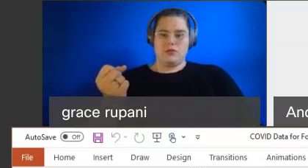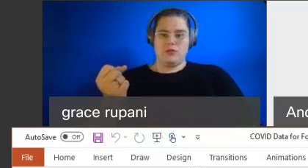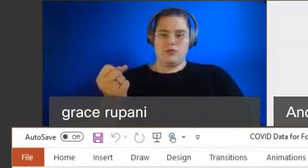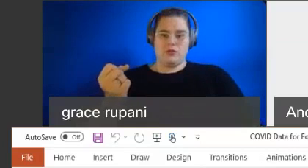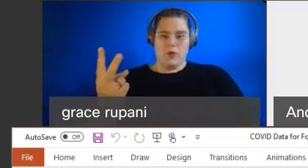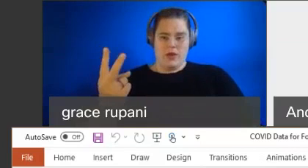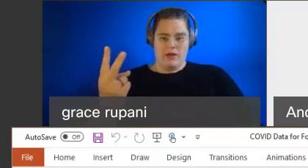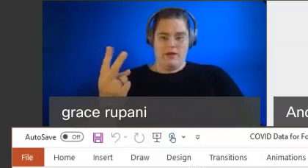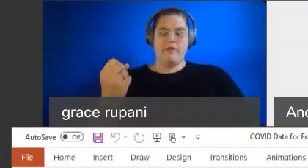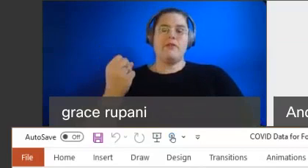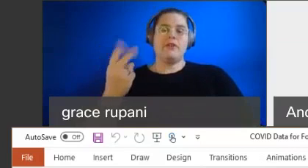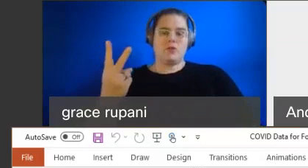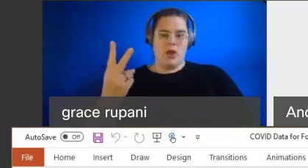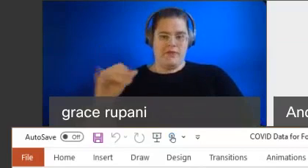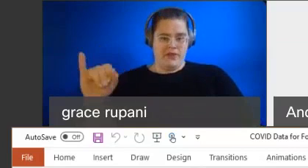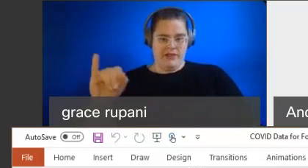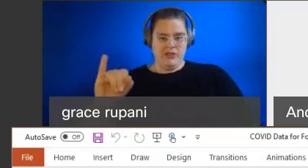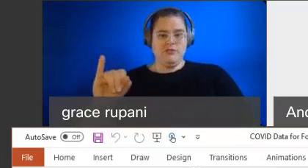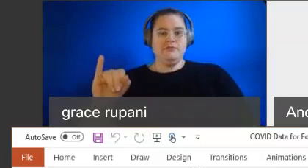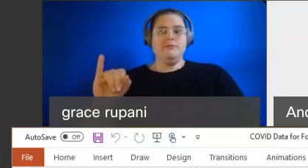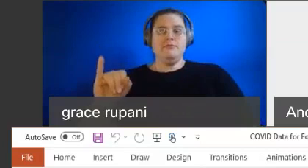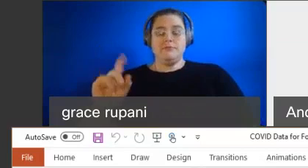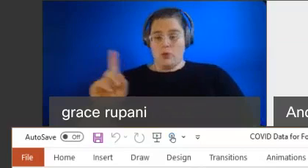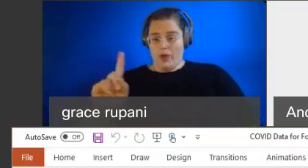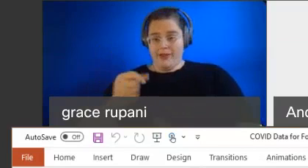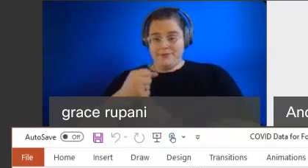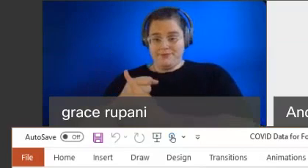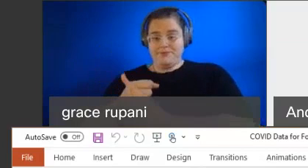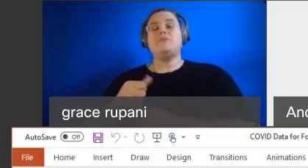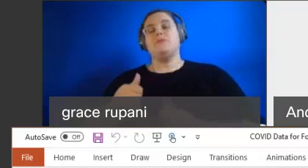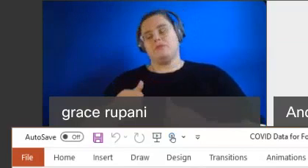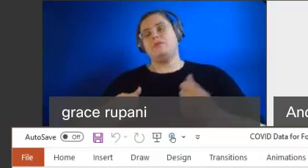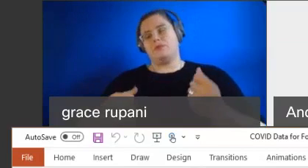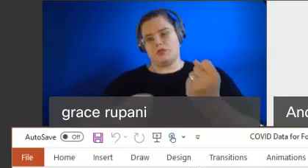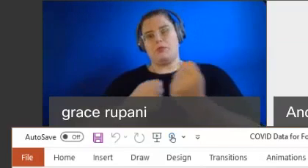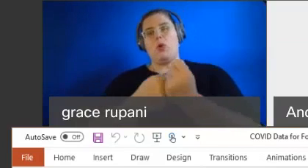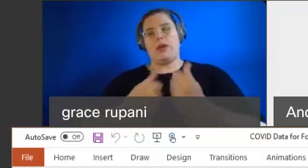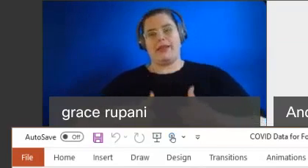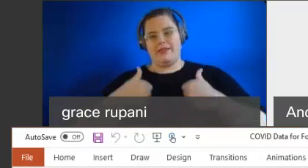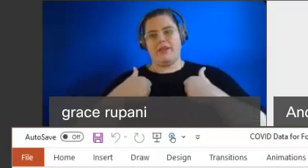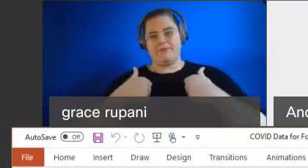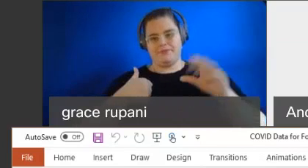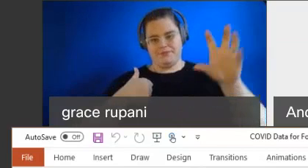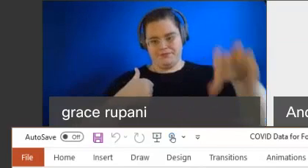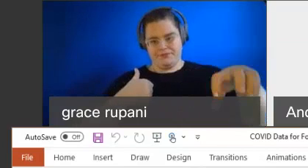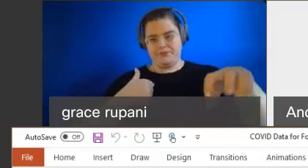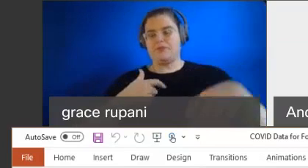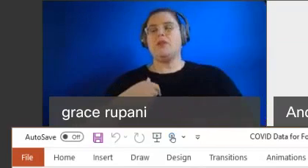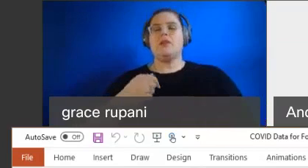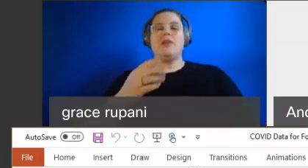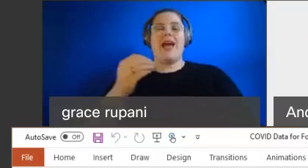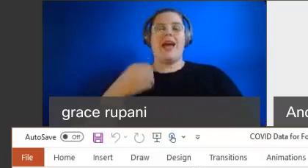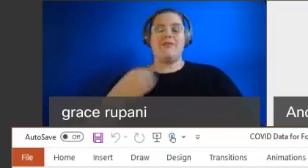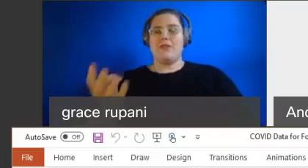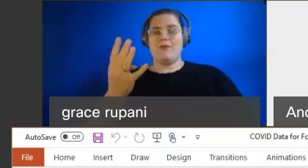COVID infections have been in supported living. I've only got the 4 biggest numbers in this chart. That's why it